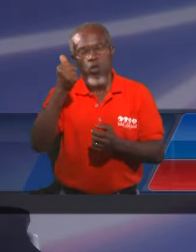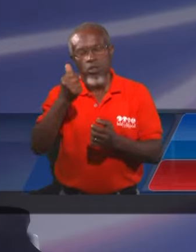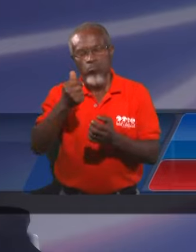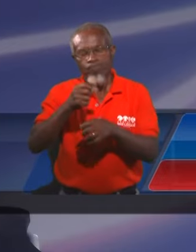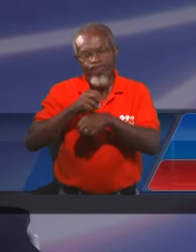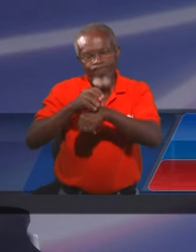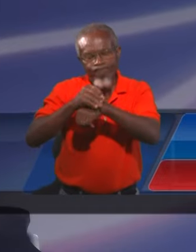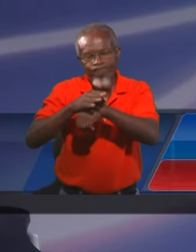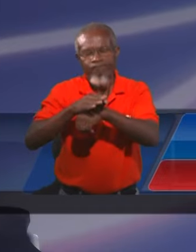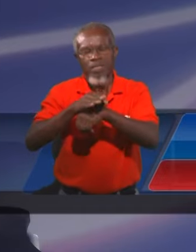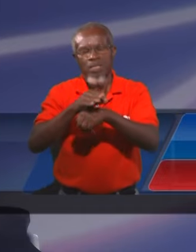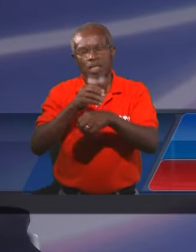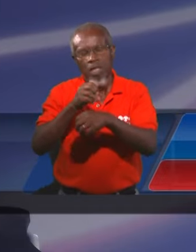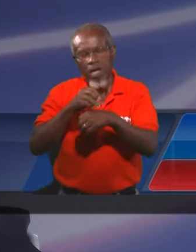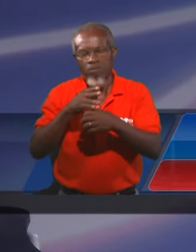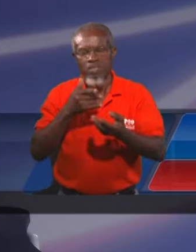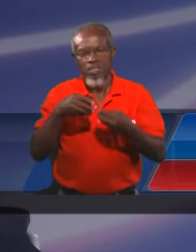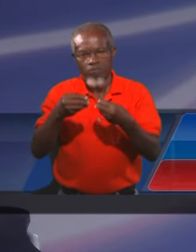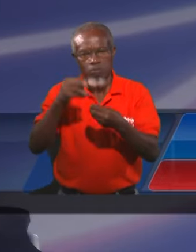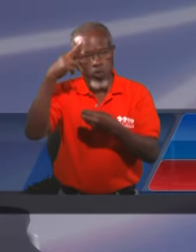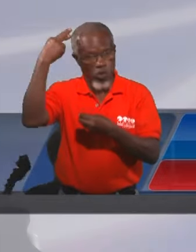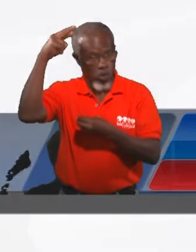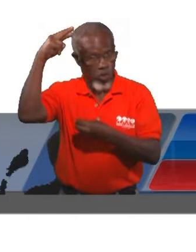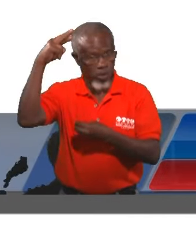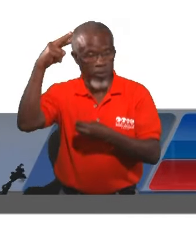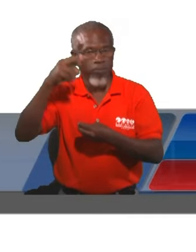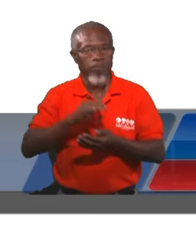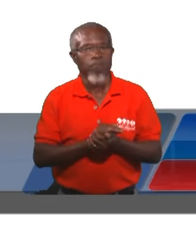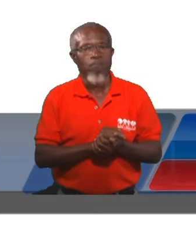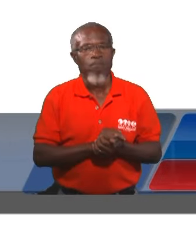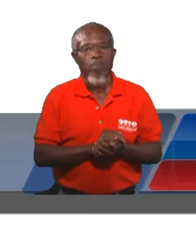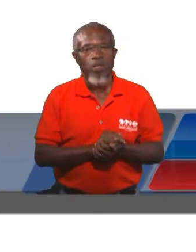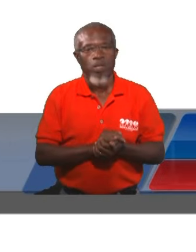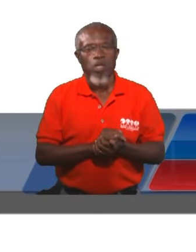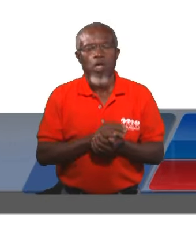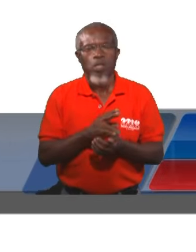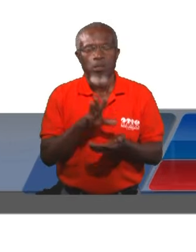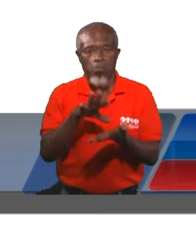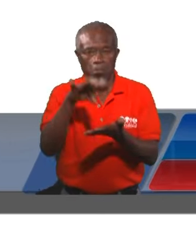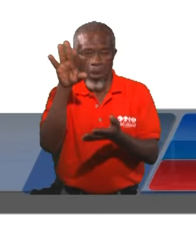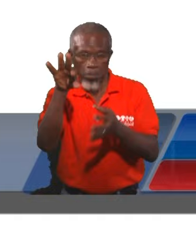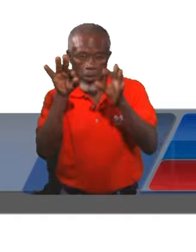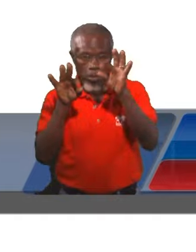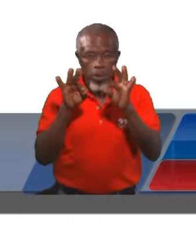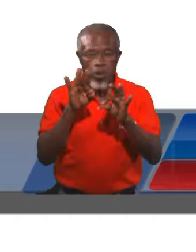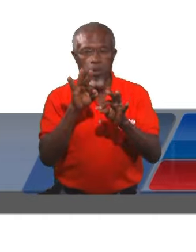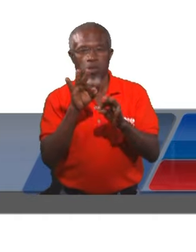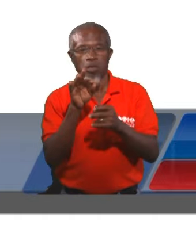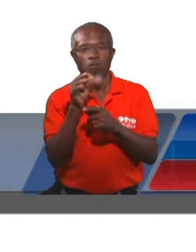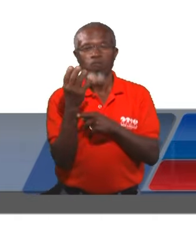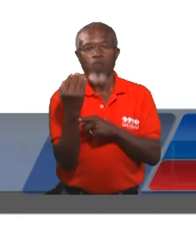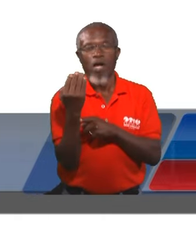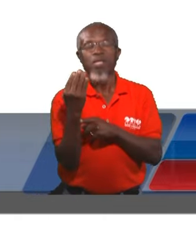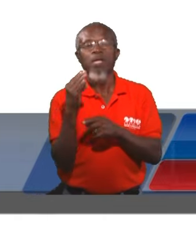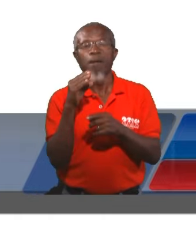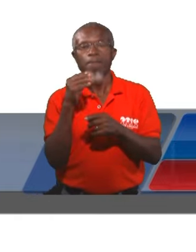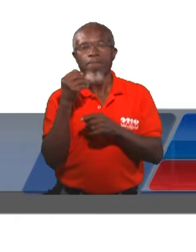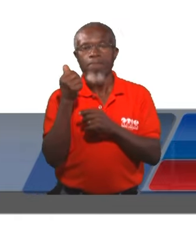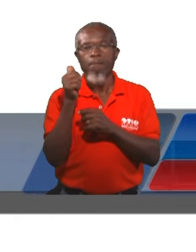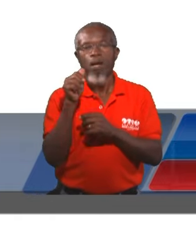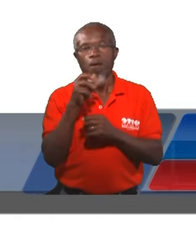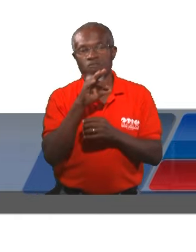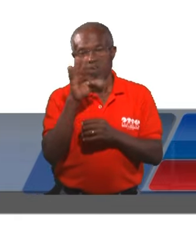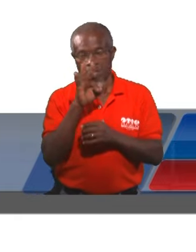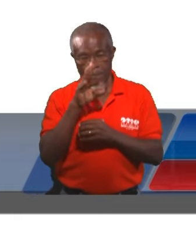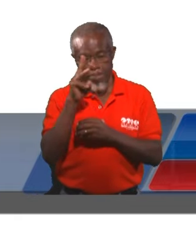for by-elections to be held in both districts. Nomination day will be Friday, May 24th, and polling day for the by-elections will